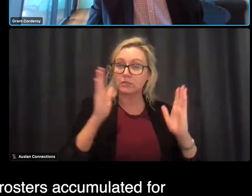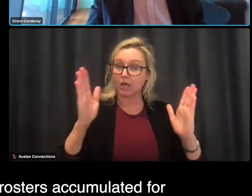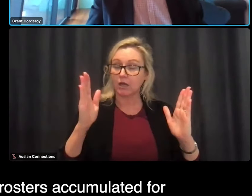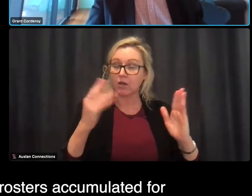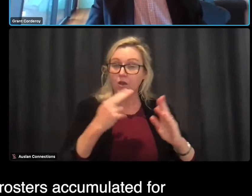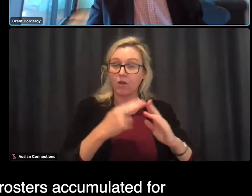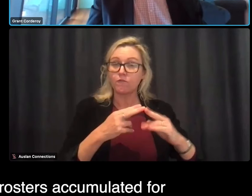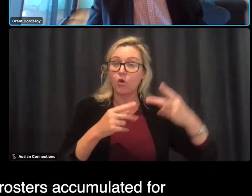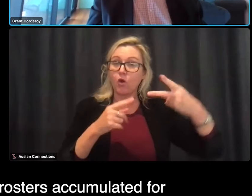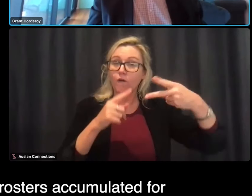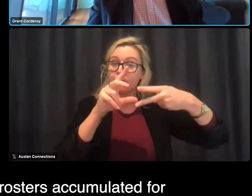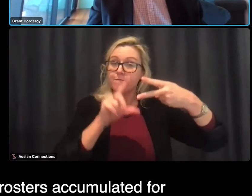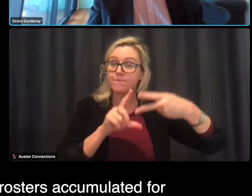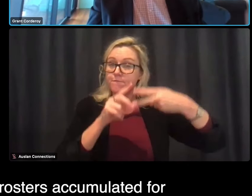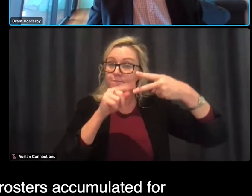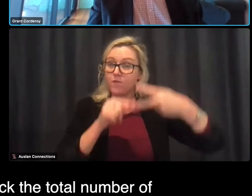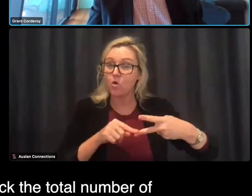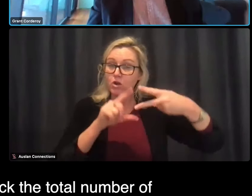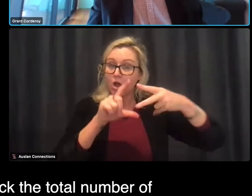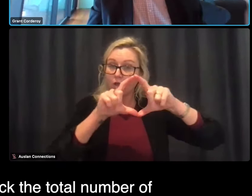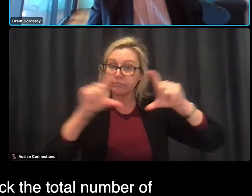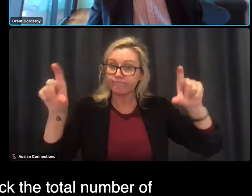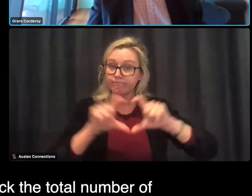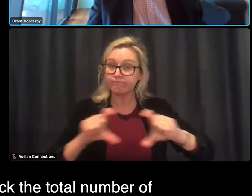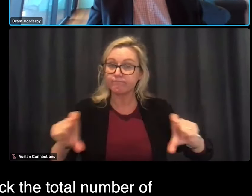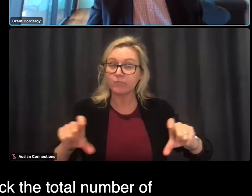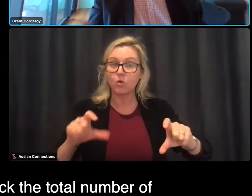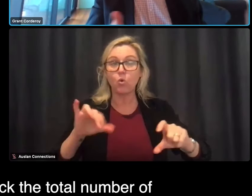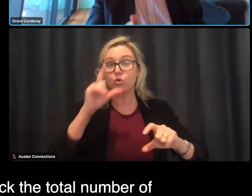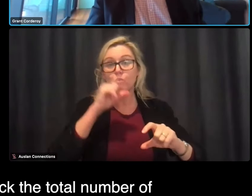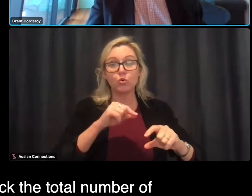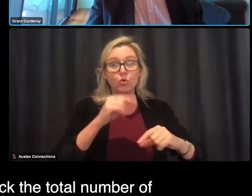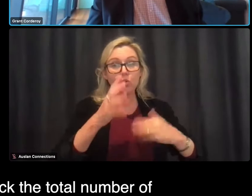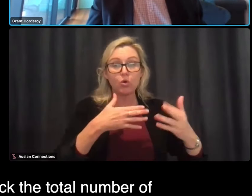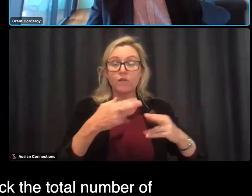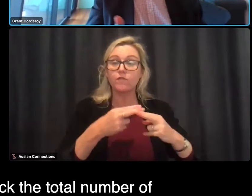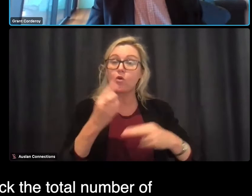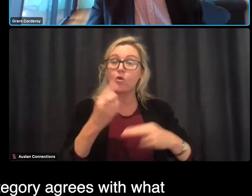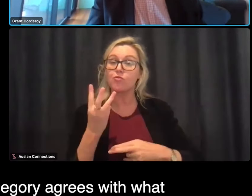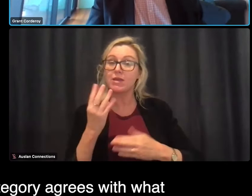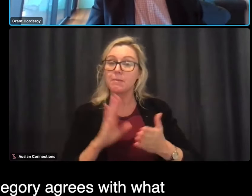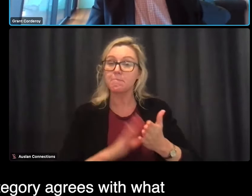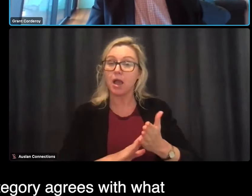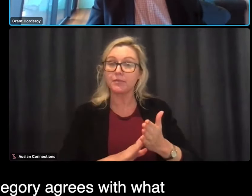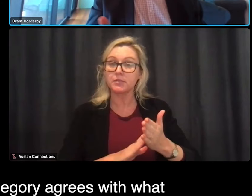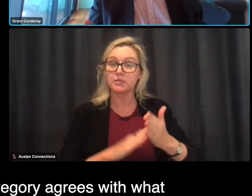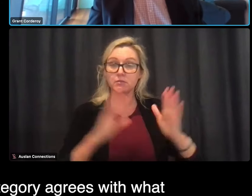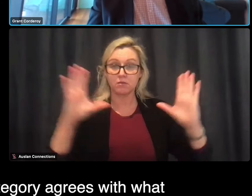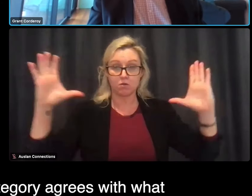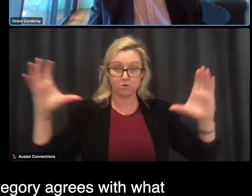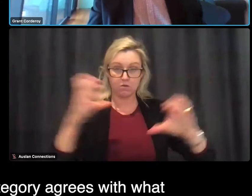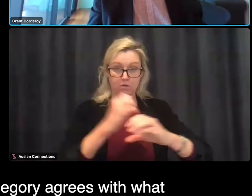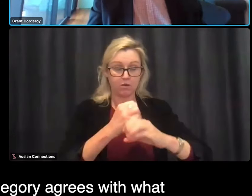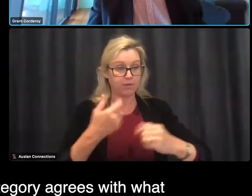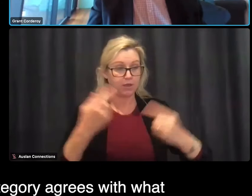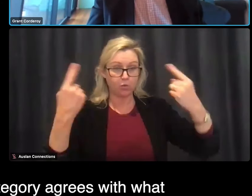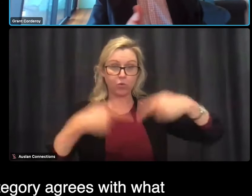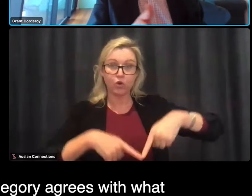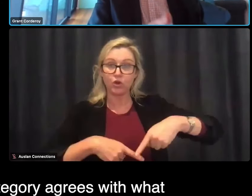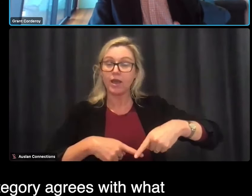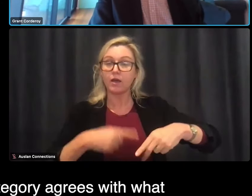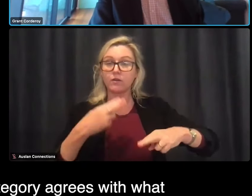you can, get the rosters accumulated for your 3 monthly, and check the total number of hours as per the roster by